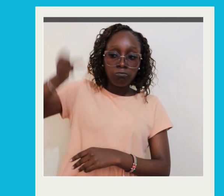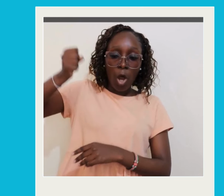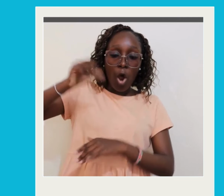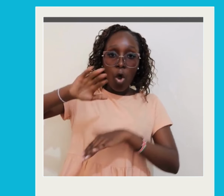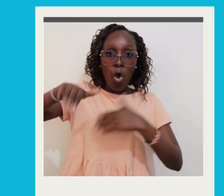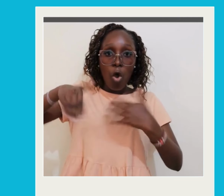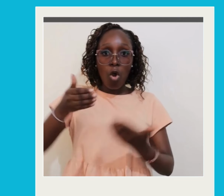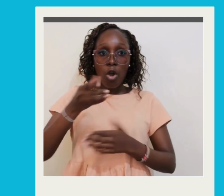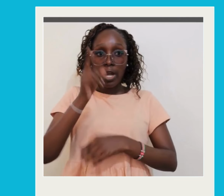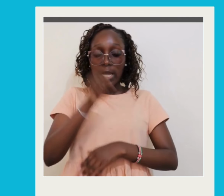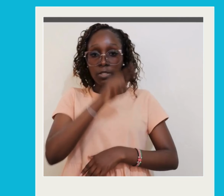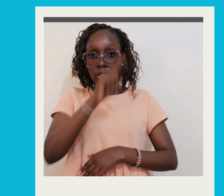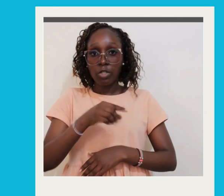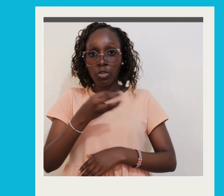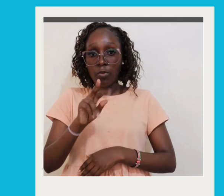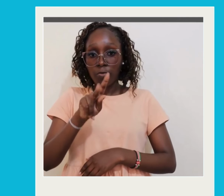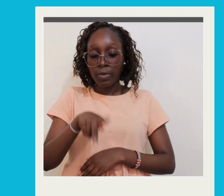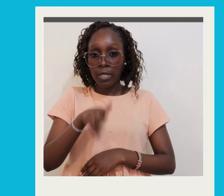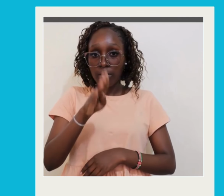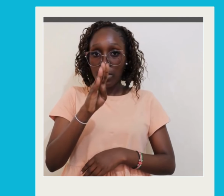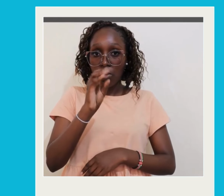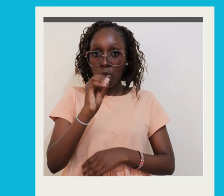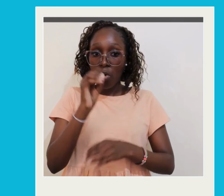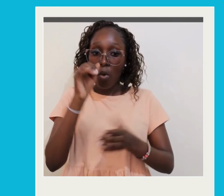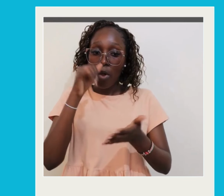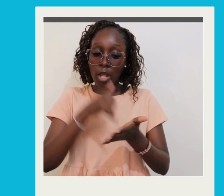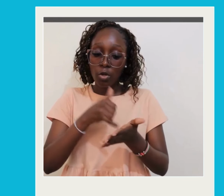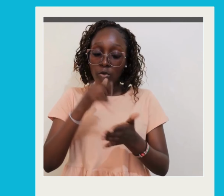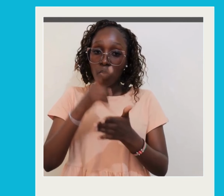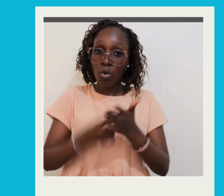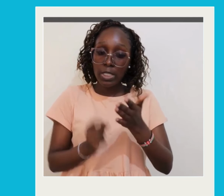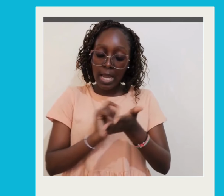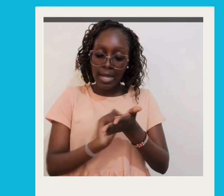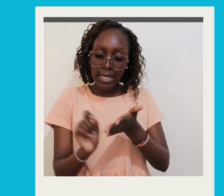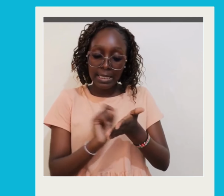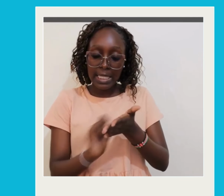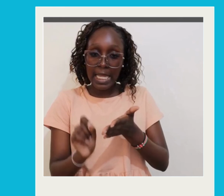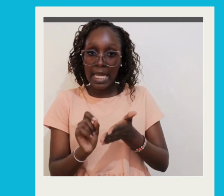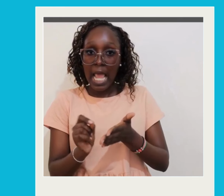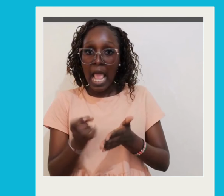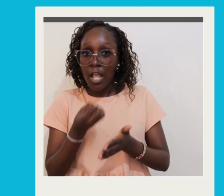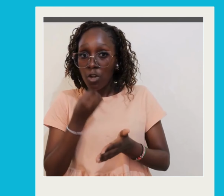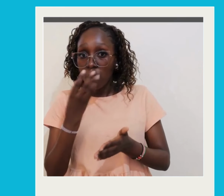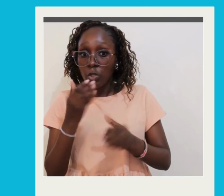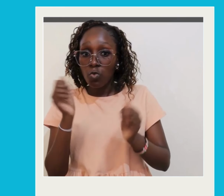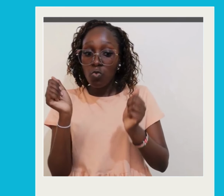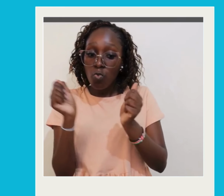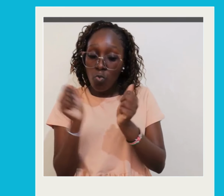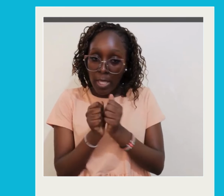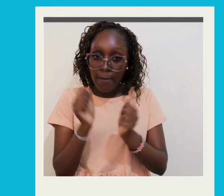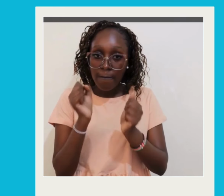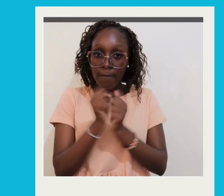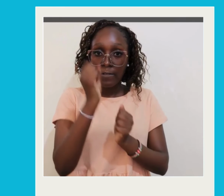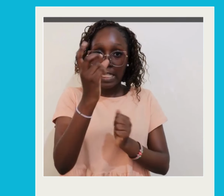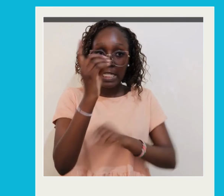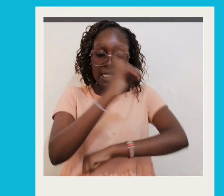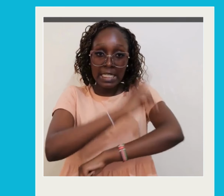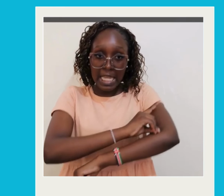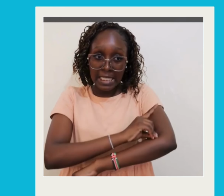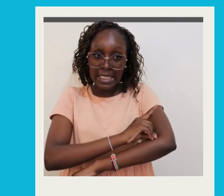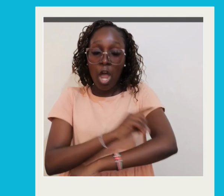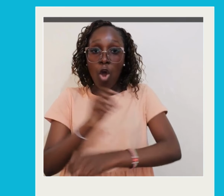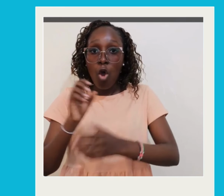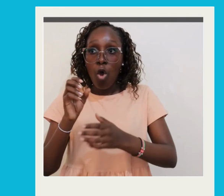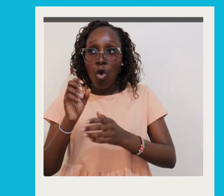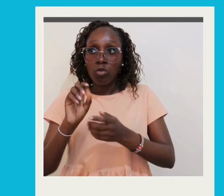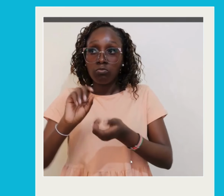The procedure for suspension or cancellation of a PBO registration entails a written notice with a